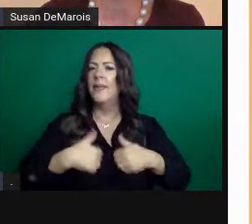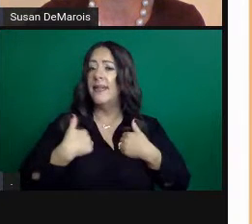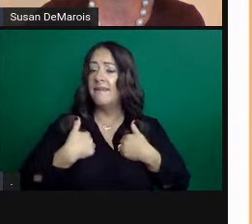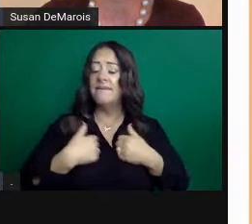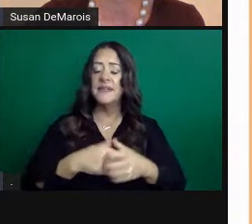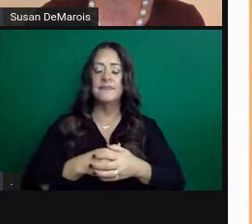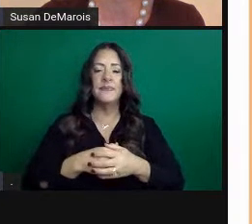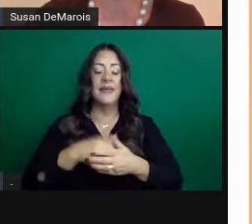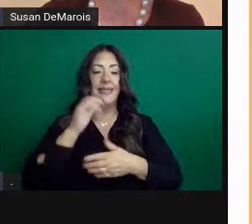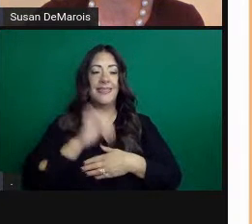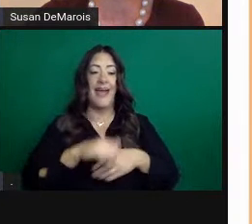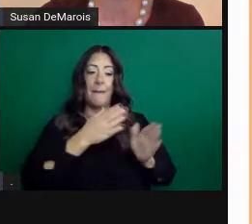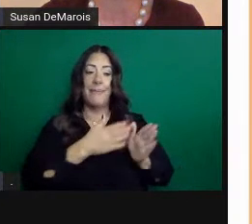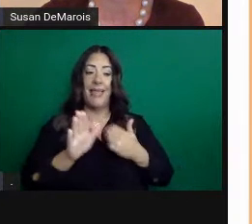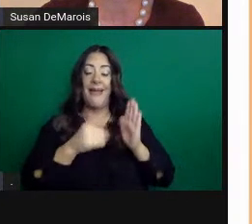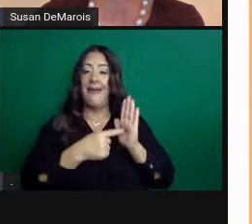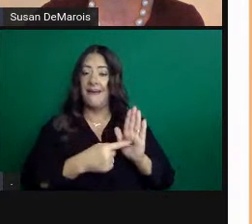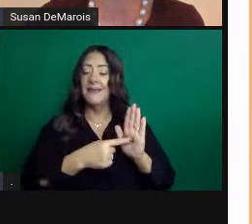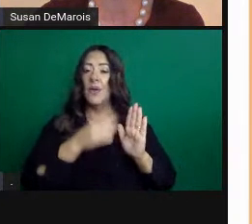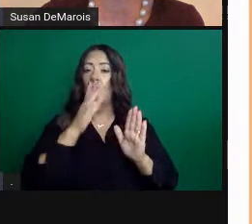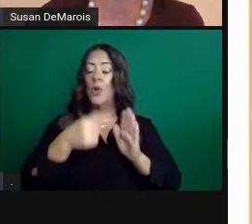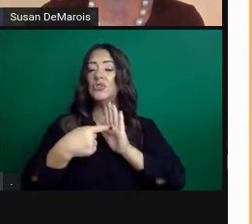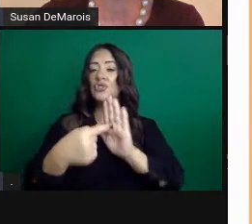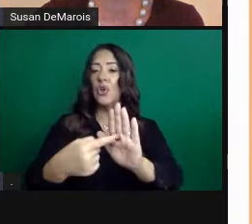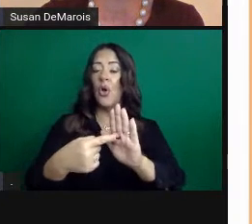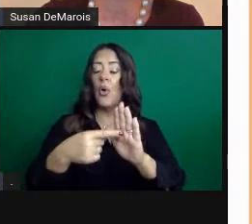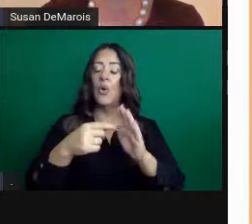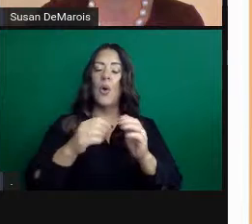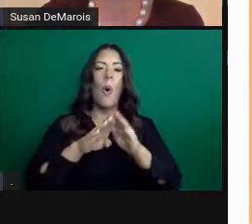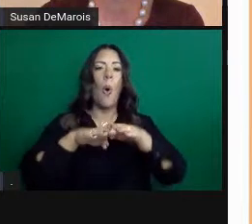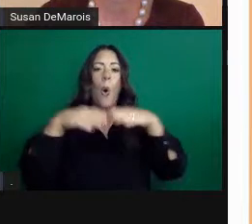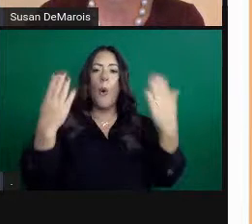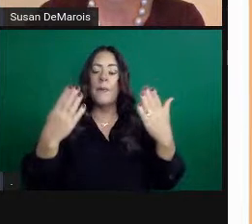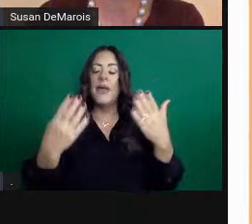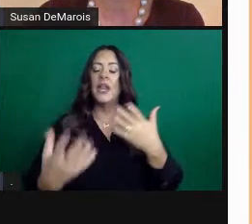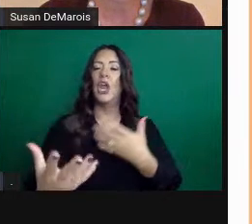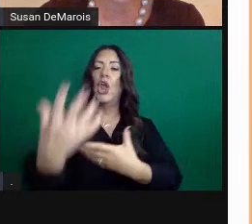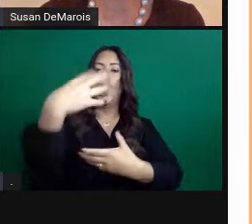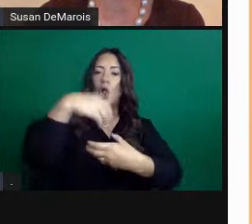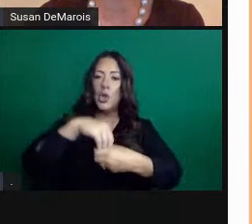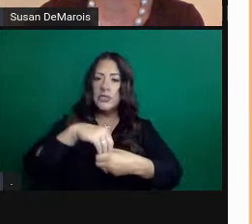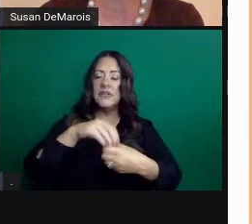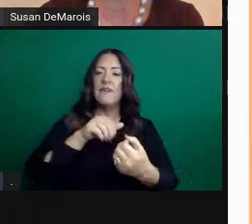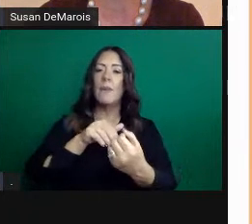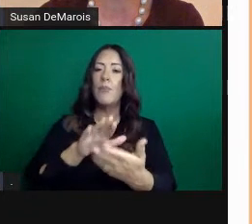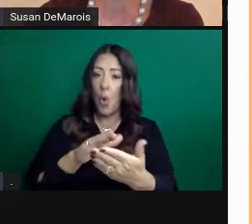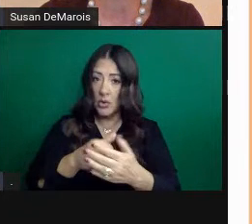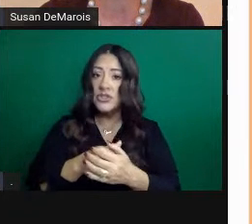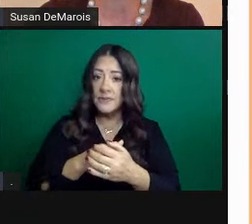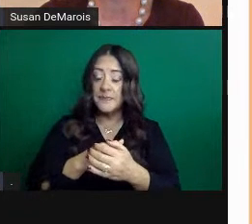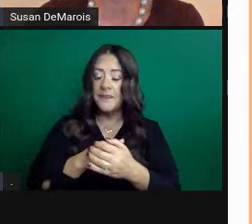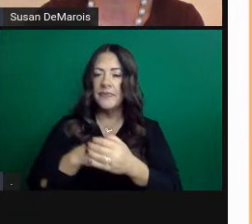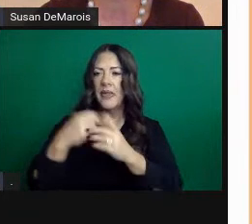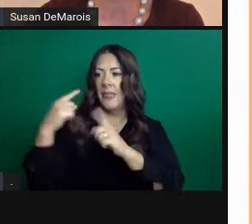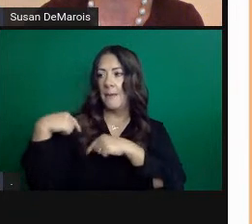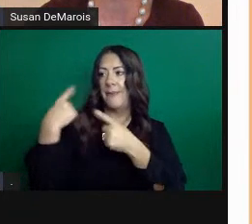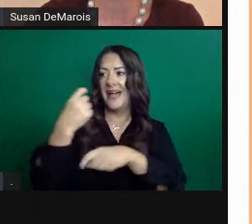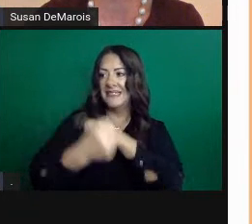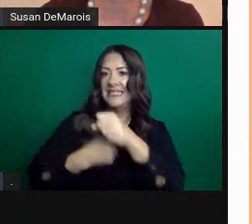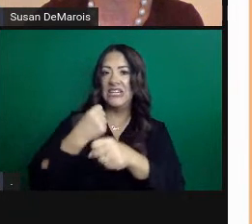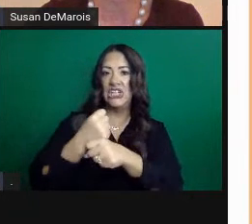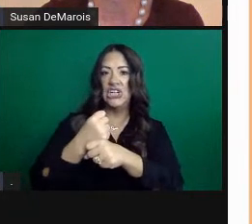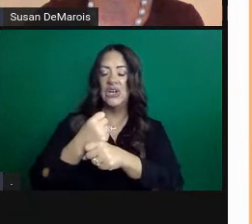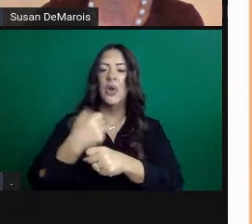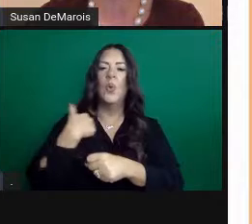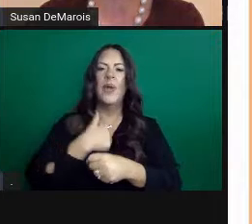thoughtful and deliberate development reflected this open and inclusive approach. Over the past year, we benefited from genuine